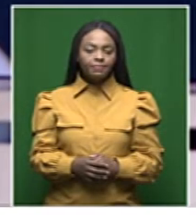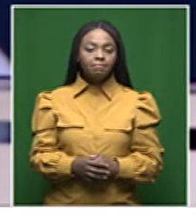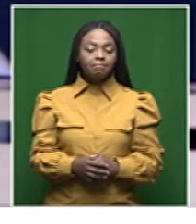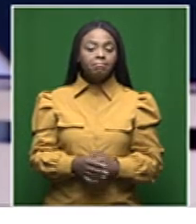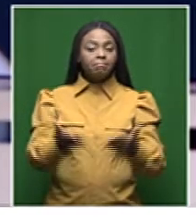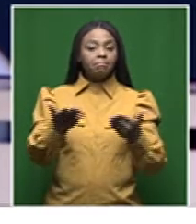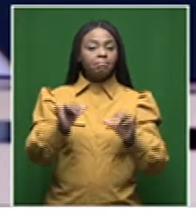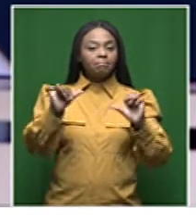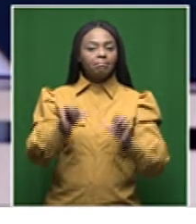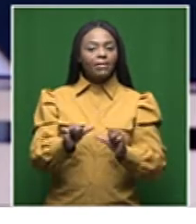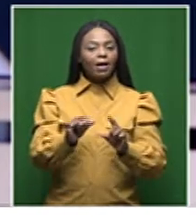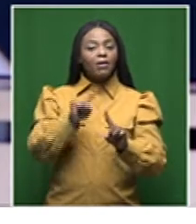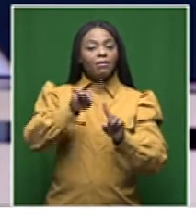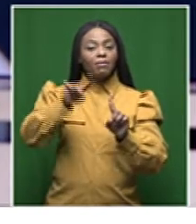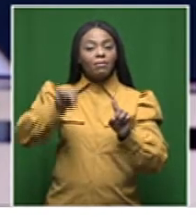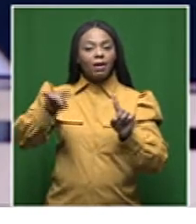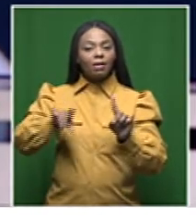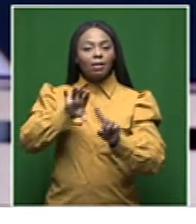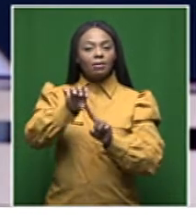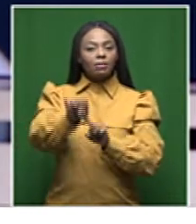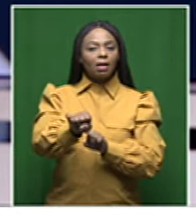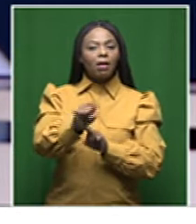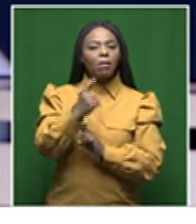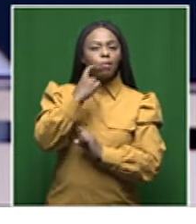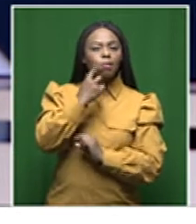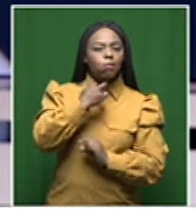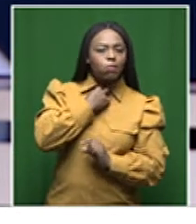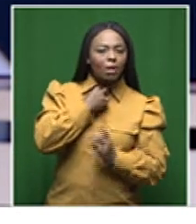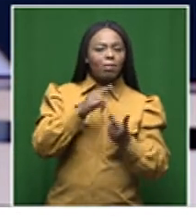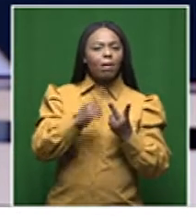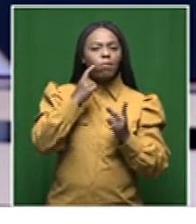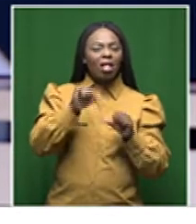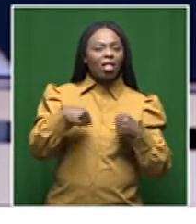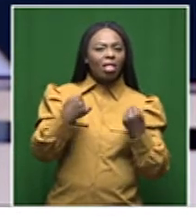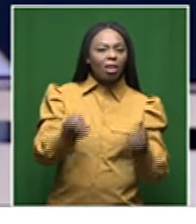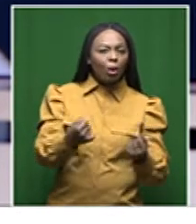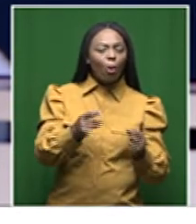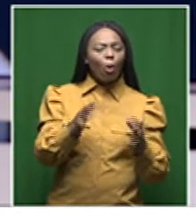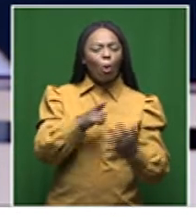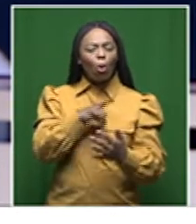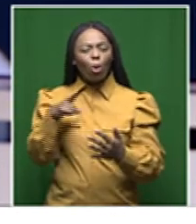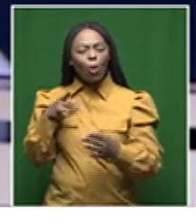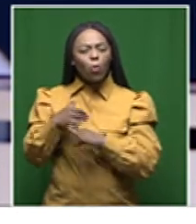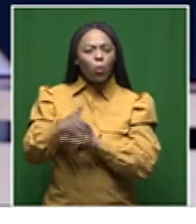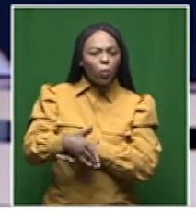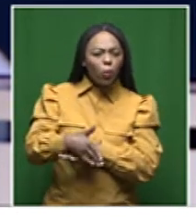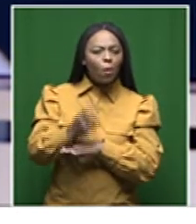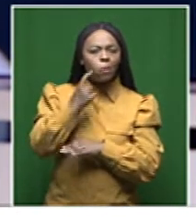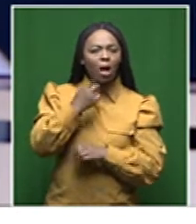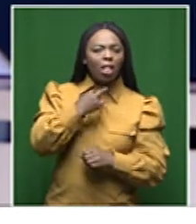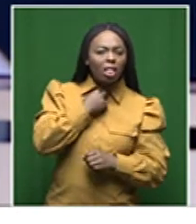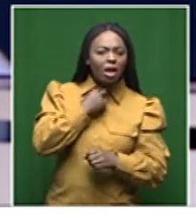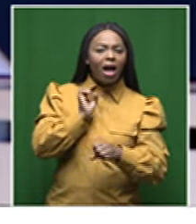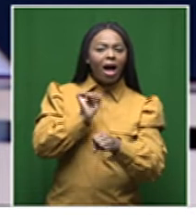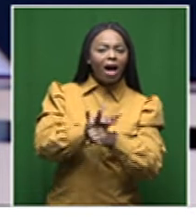Welcome back to Vital Science. Now, infertility, the inability to conceive or sustain a successful pregnancy, affects more than 48 million